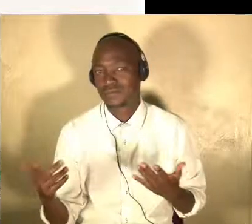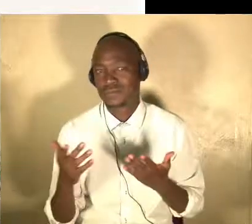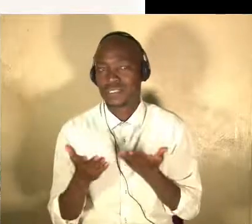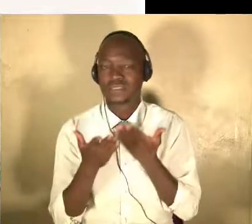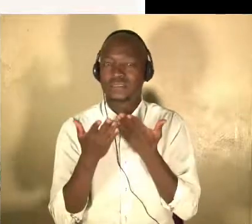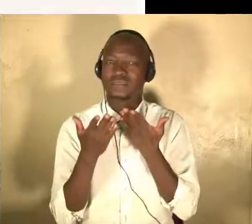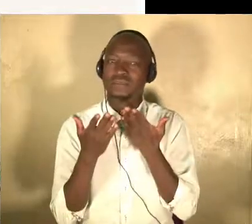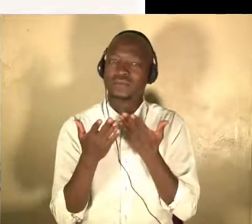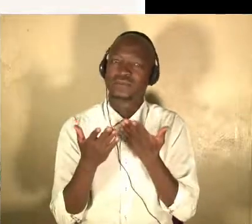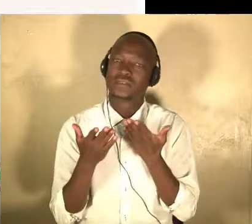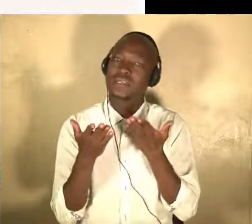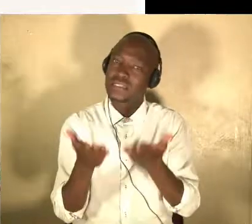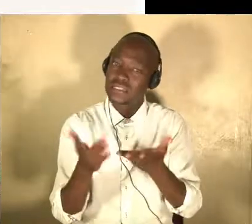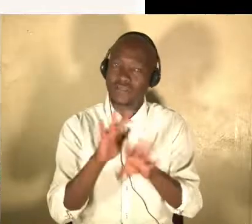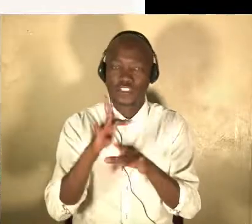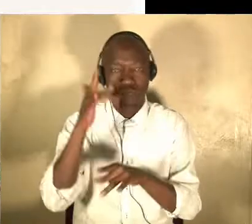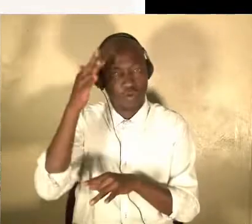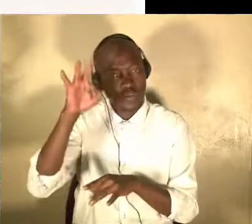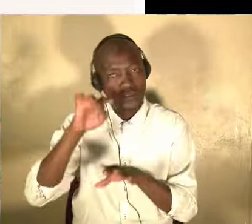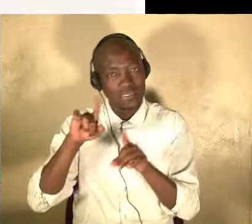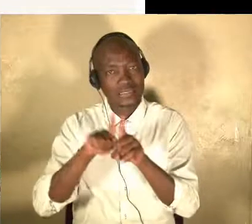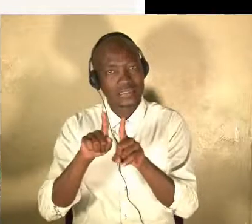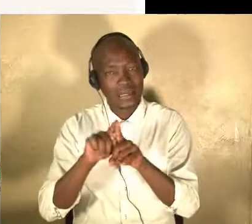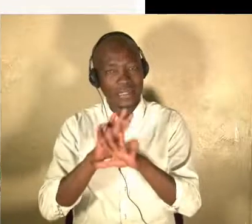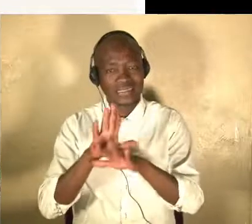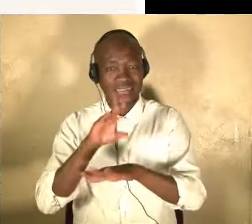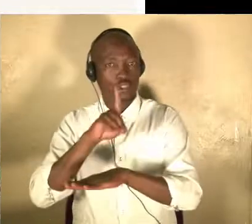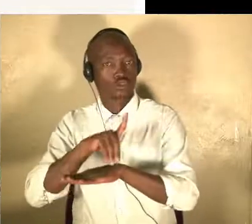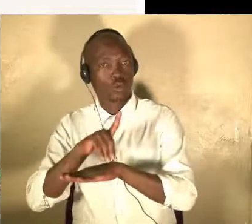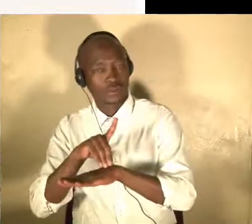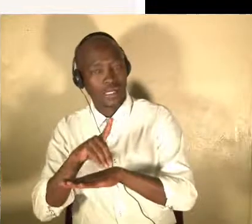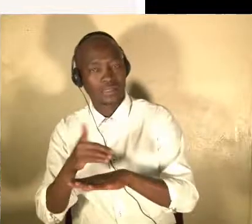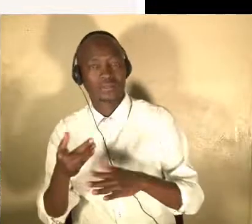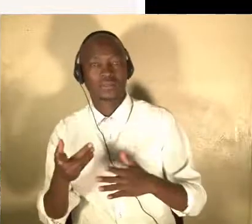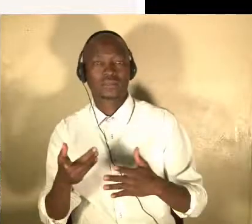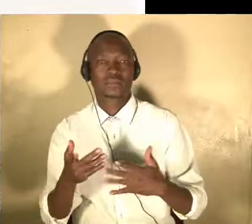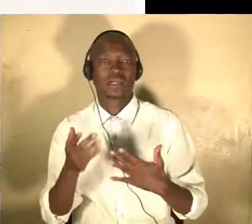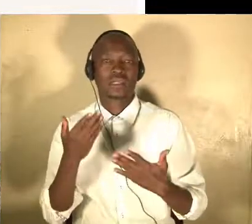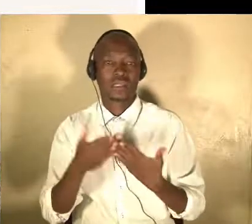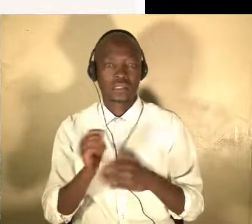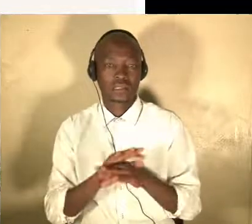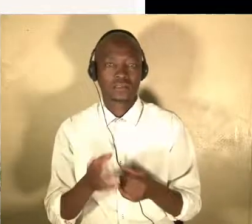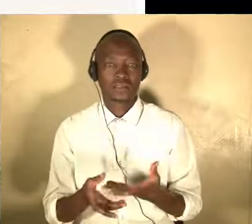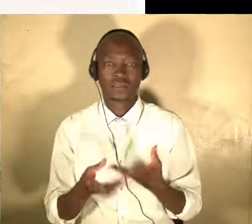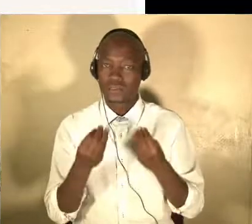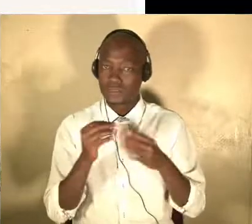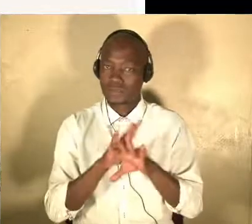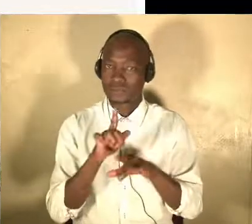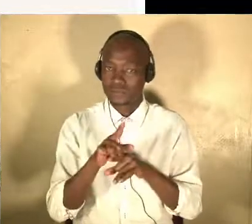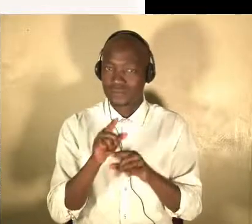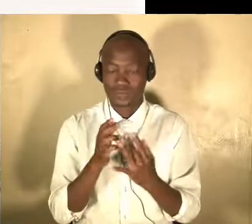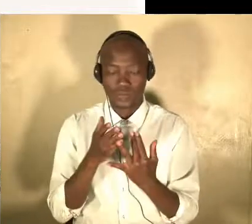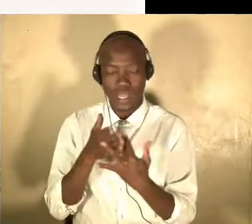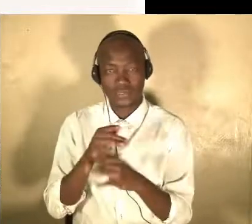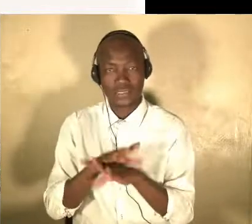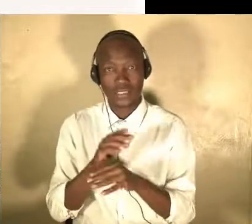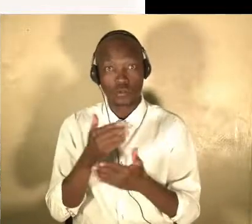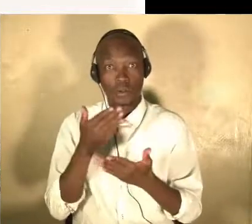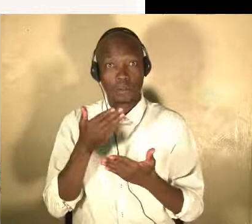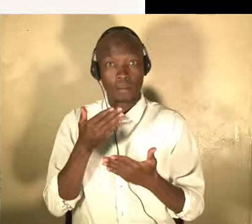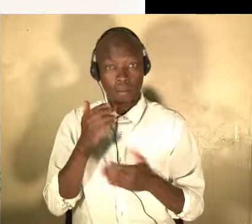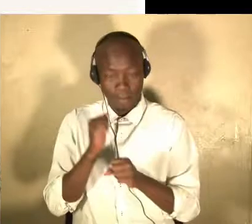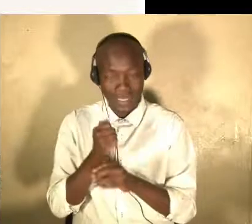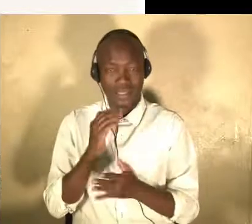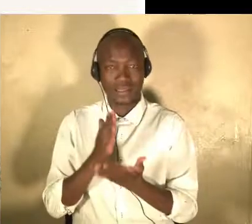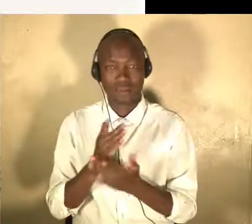service professionals like the doctors, so that they're able to gain access that would enable them to